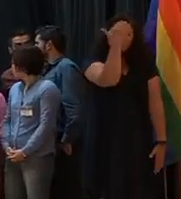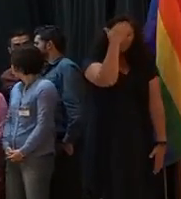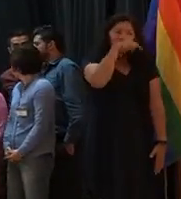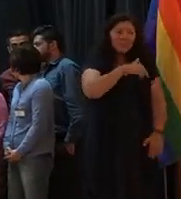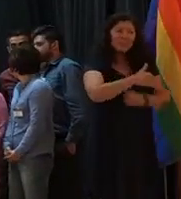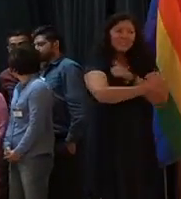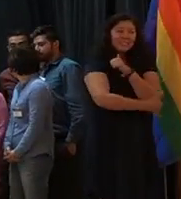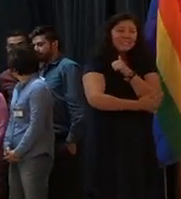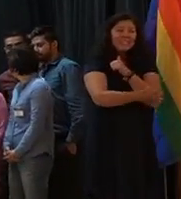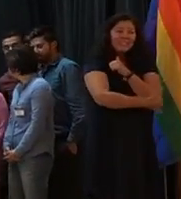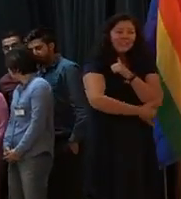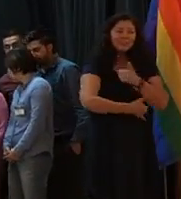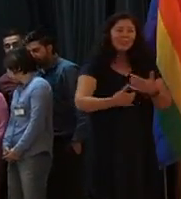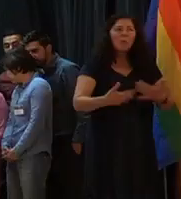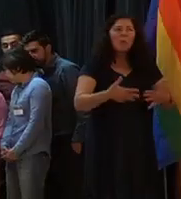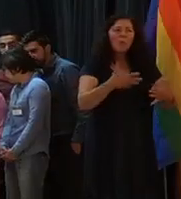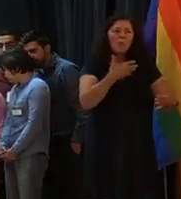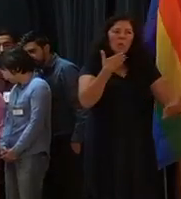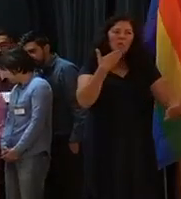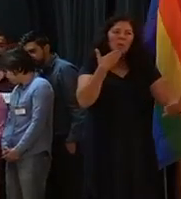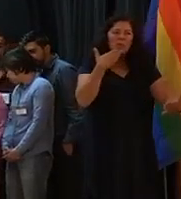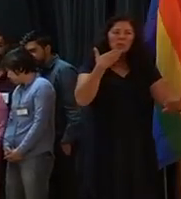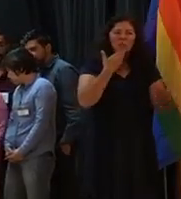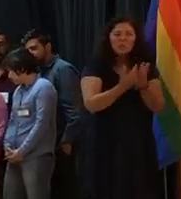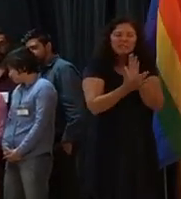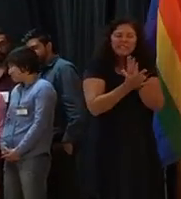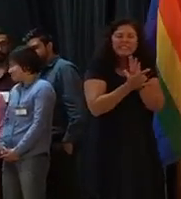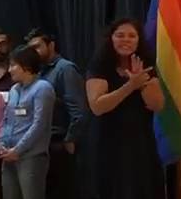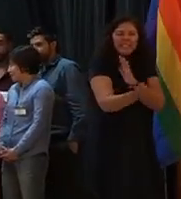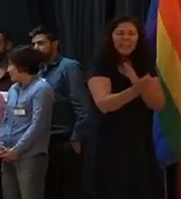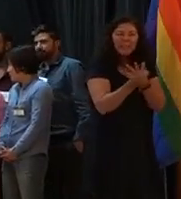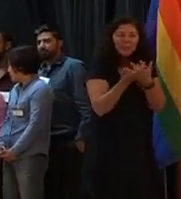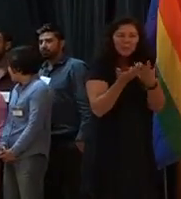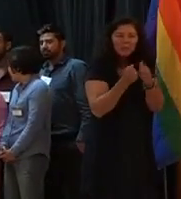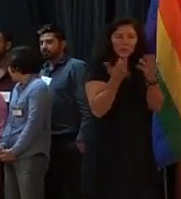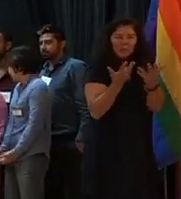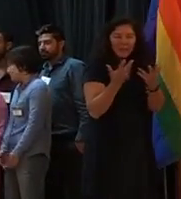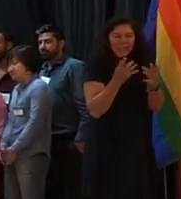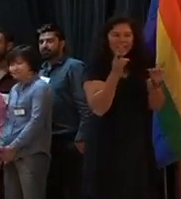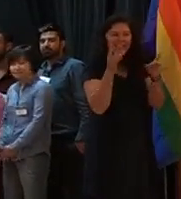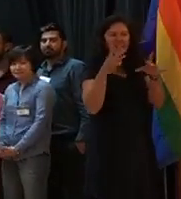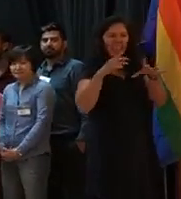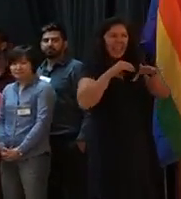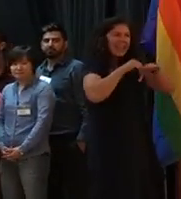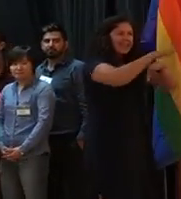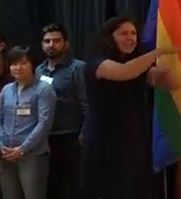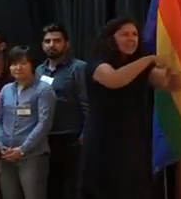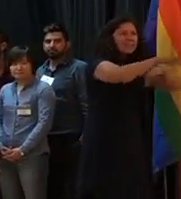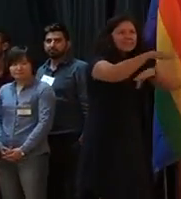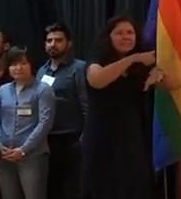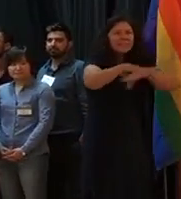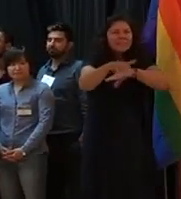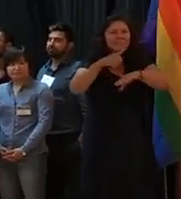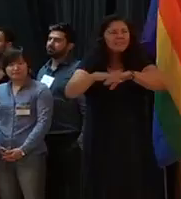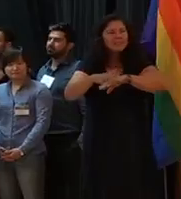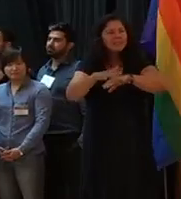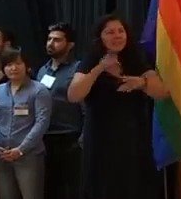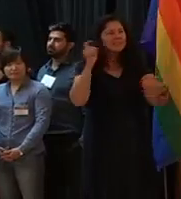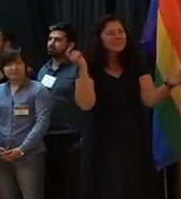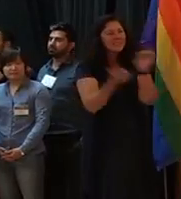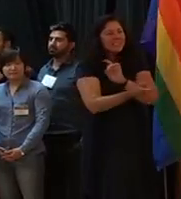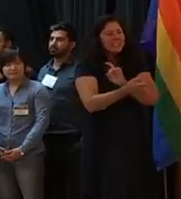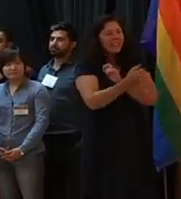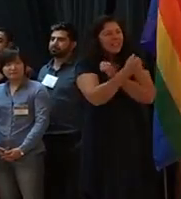is really good at exporting hate, and we need to work to ensure we export love and